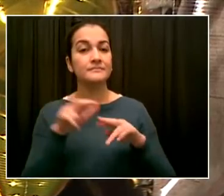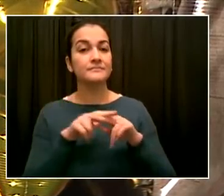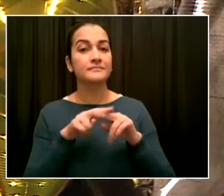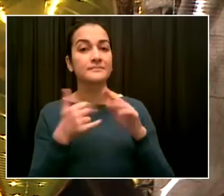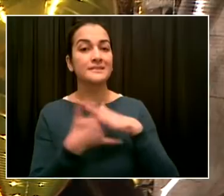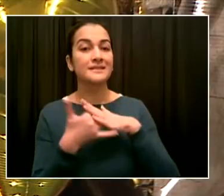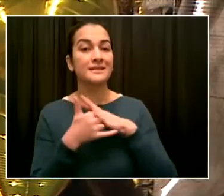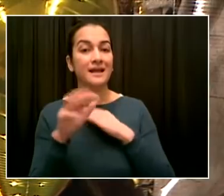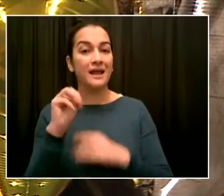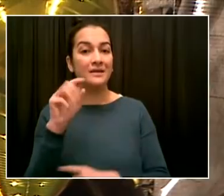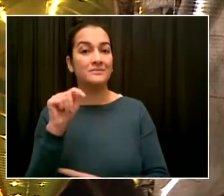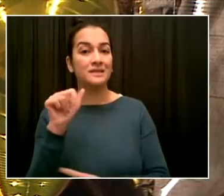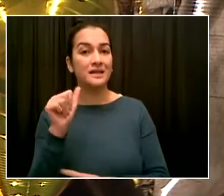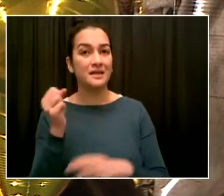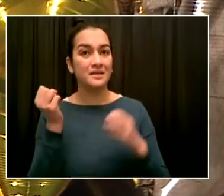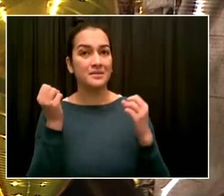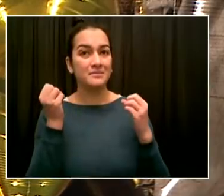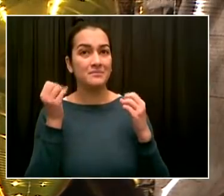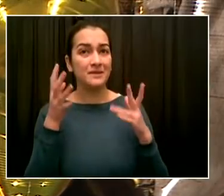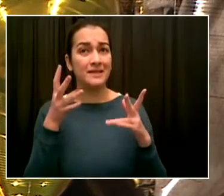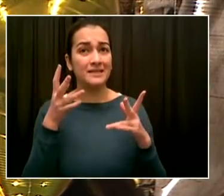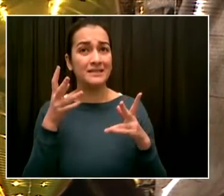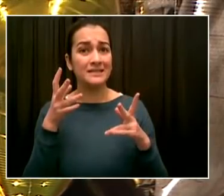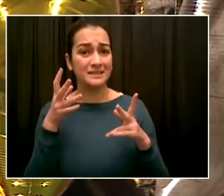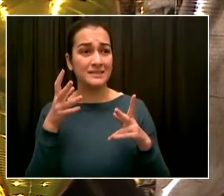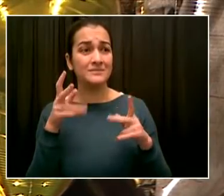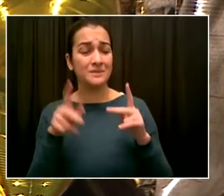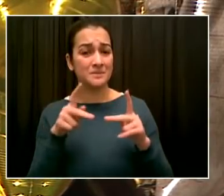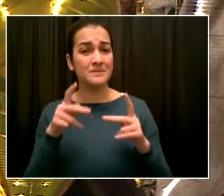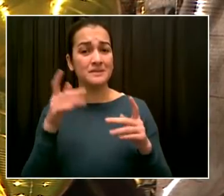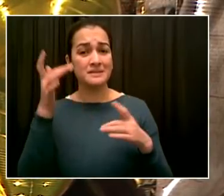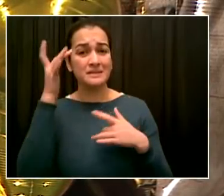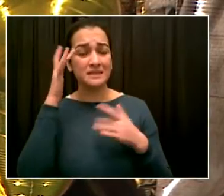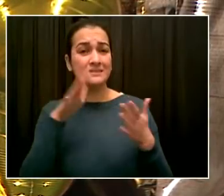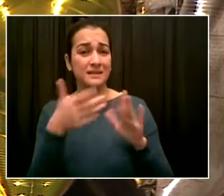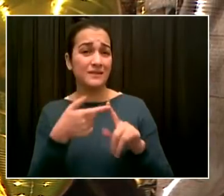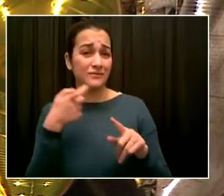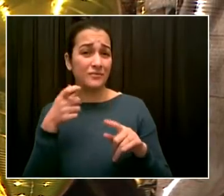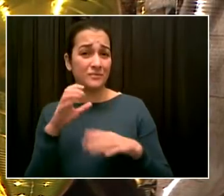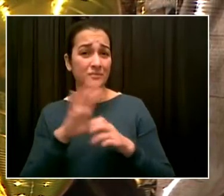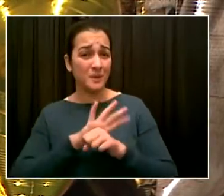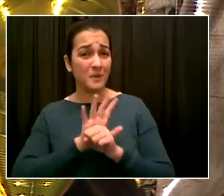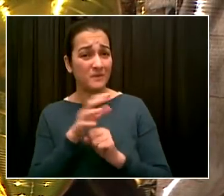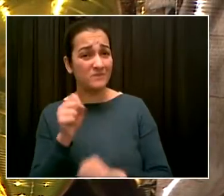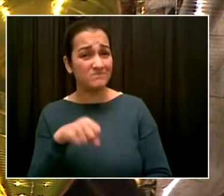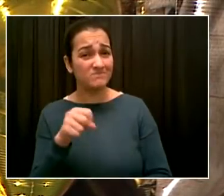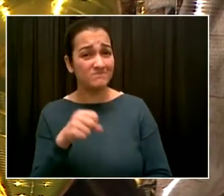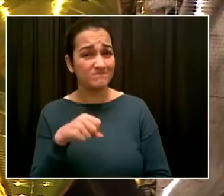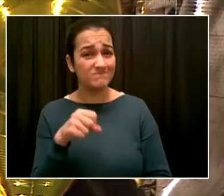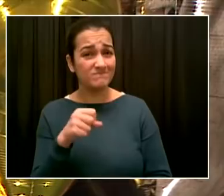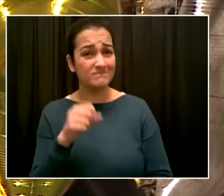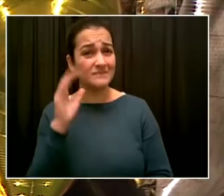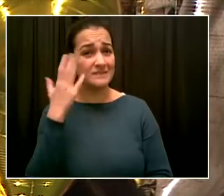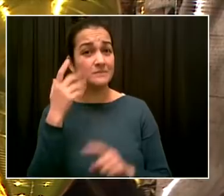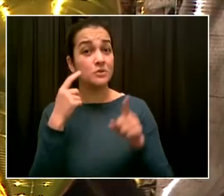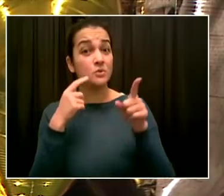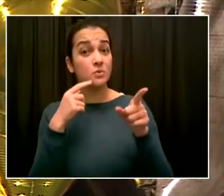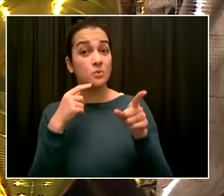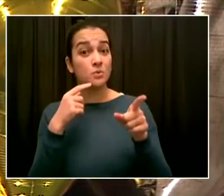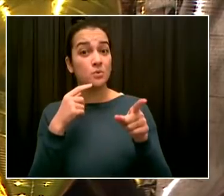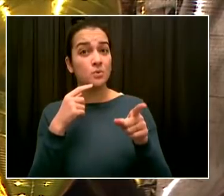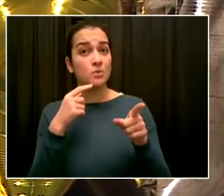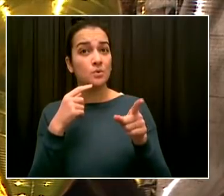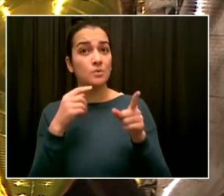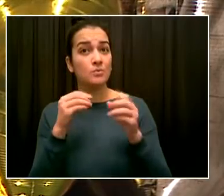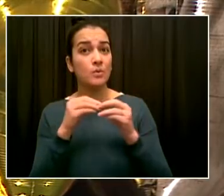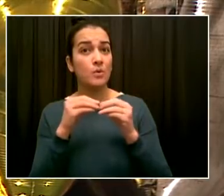didn't comply, they would be put off payroll? Wasn't that really more an adversarial model that you were doing? Bob, listen, I know you forever, and